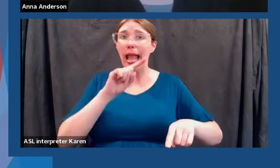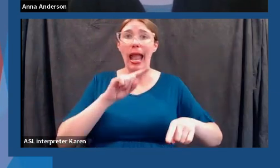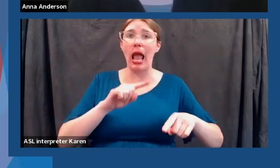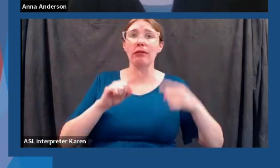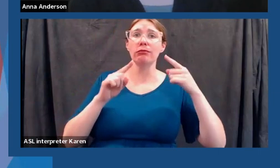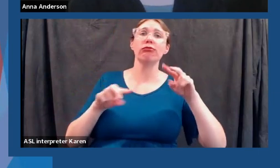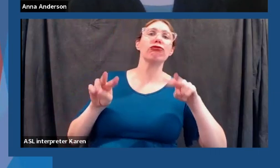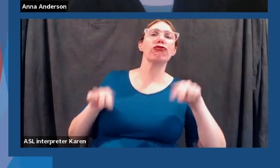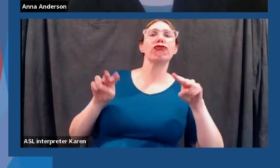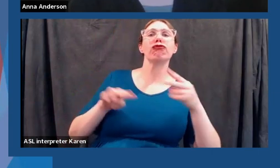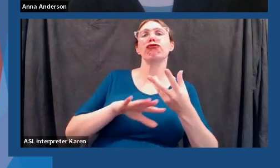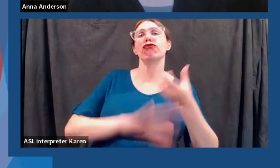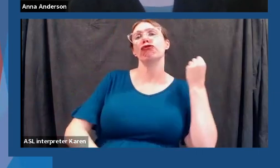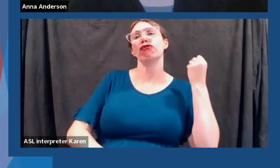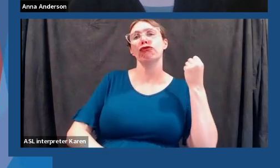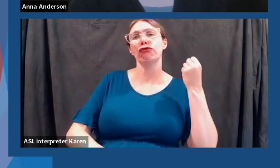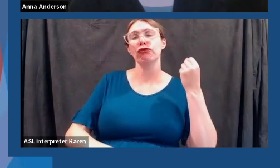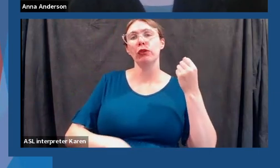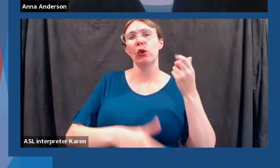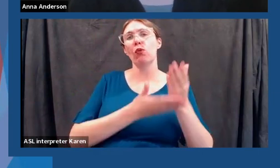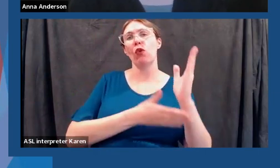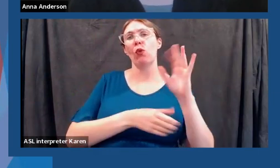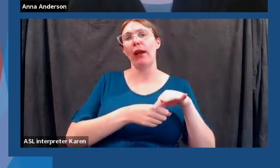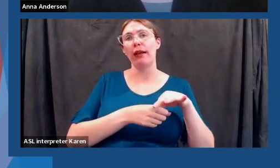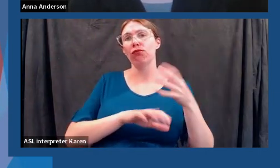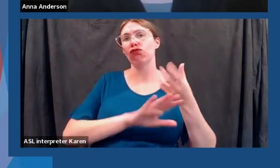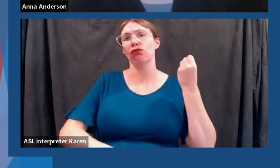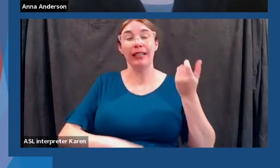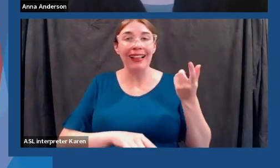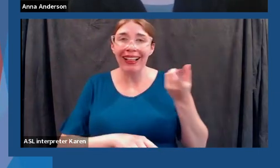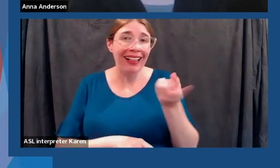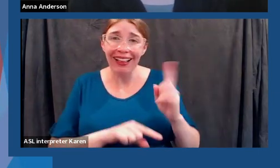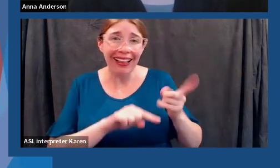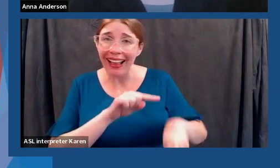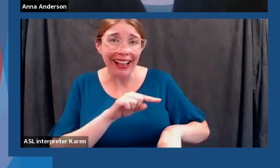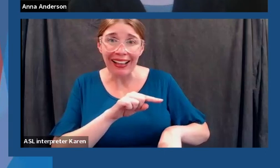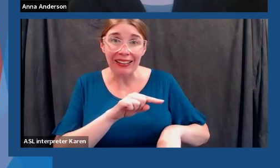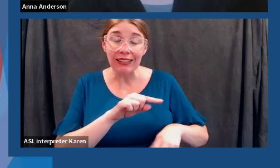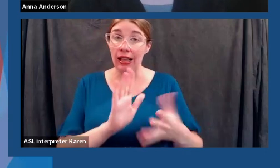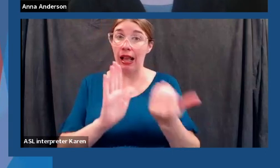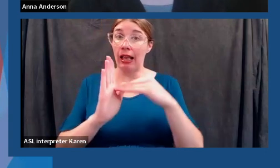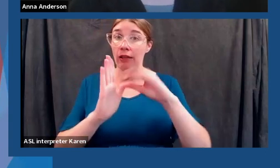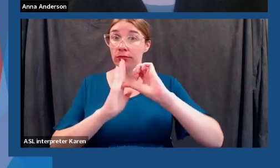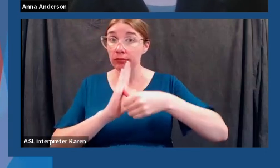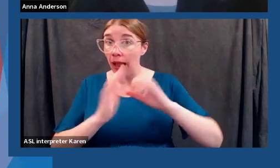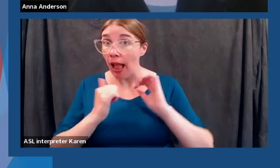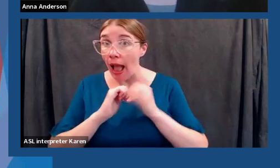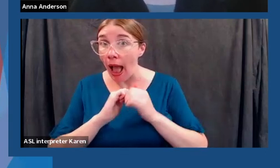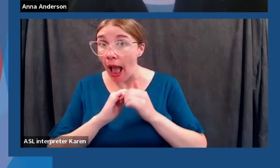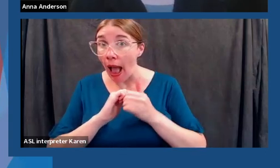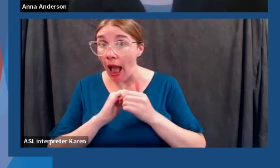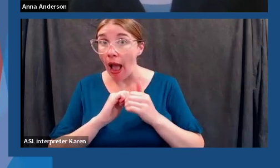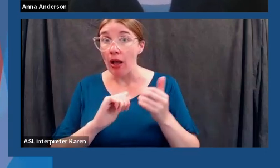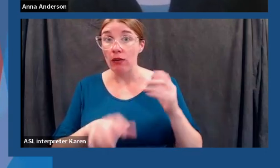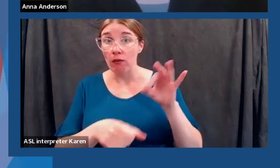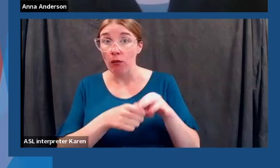decide whether somebody can vote or not. The only way to stop a person from voting is for a